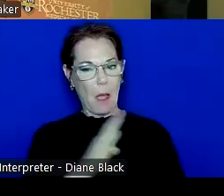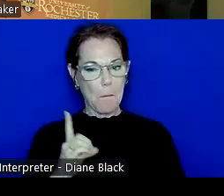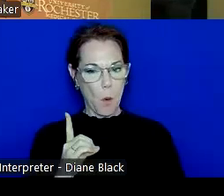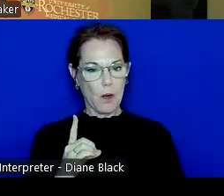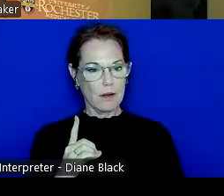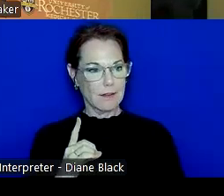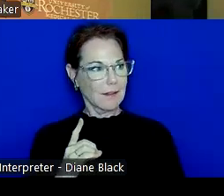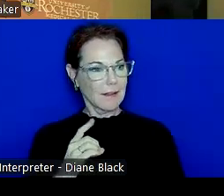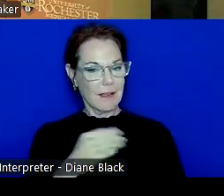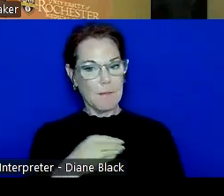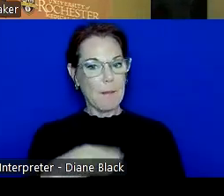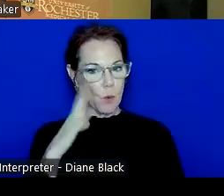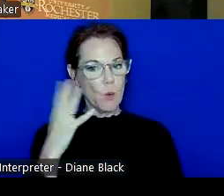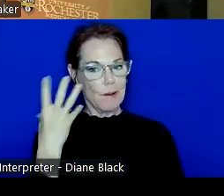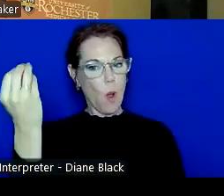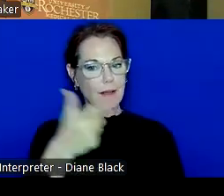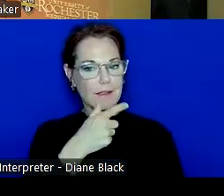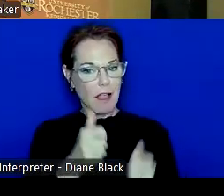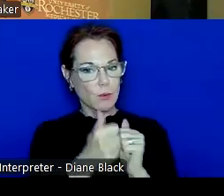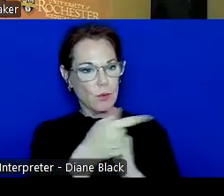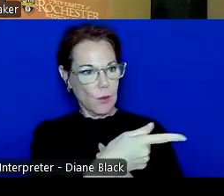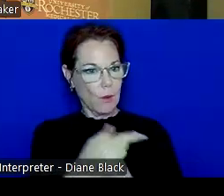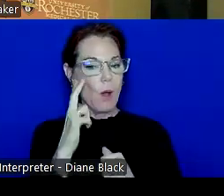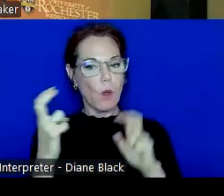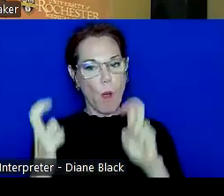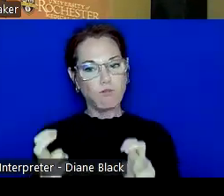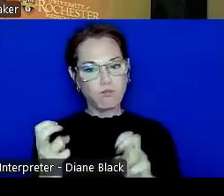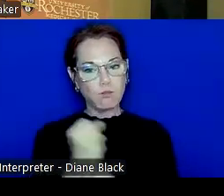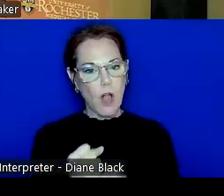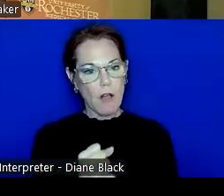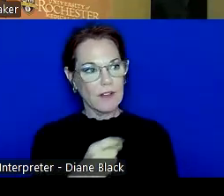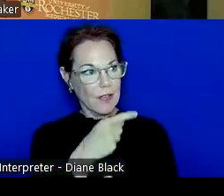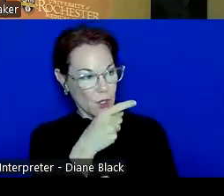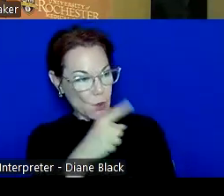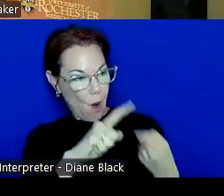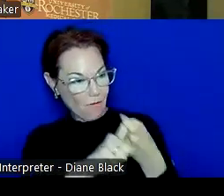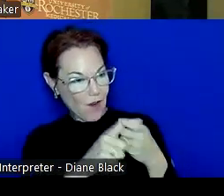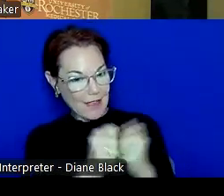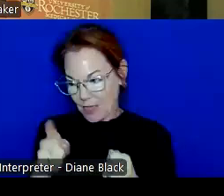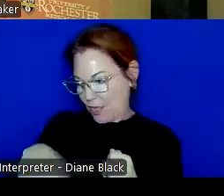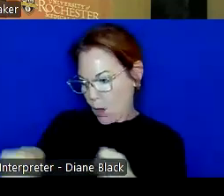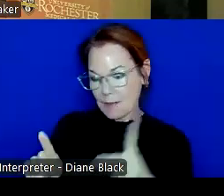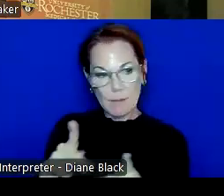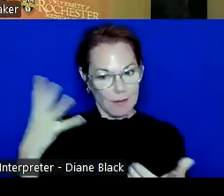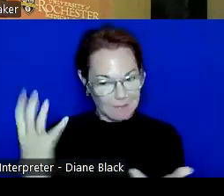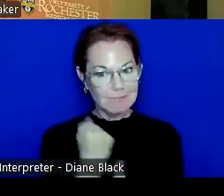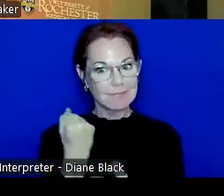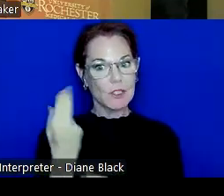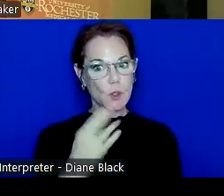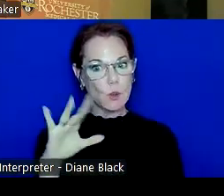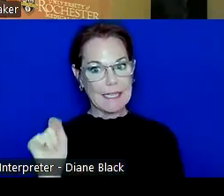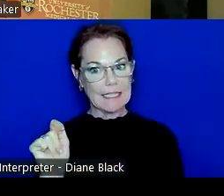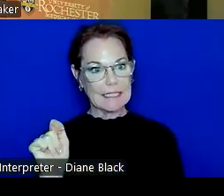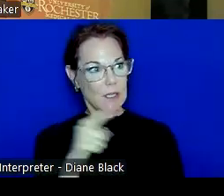with you. They will get a coffee with you. You have sway. You're friends with some of these people. Let's use that, right? Let's use that. We have